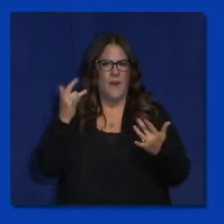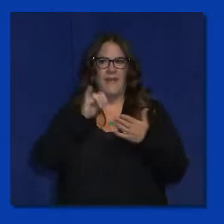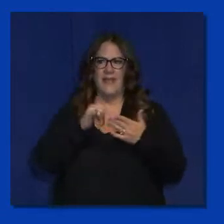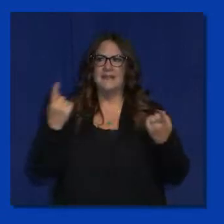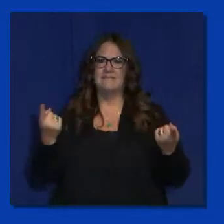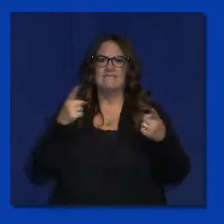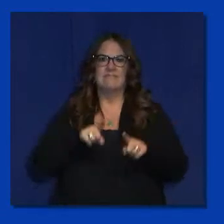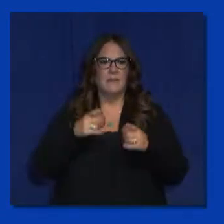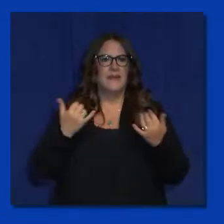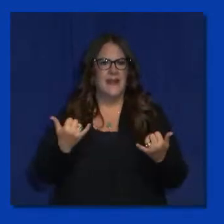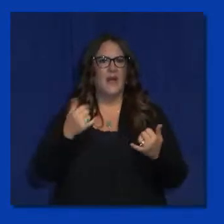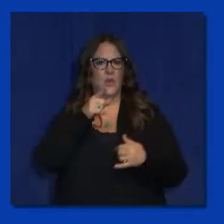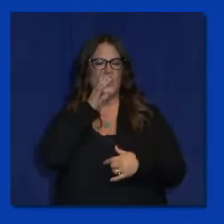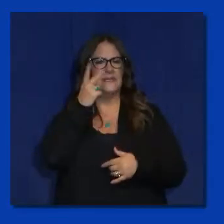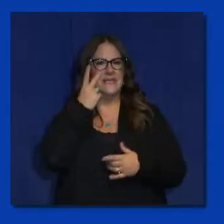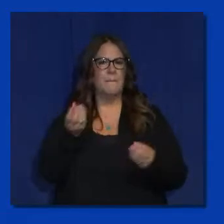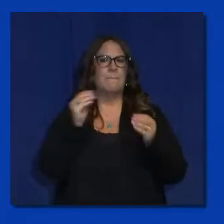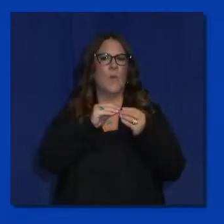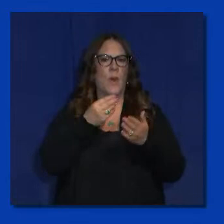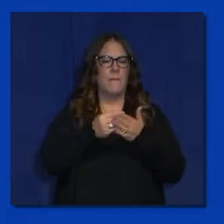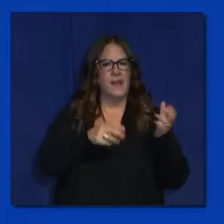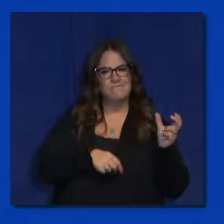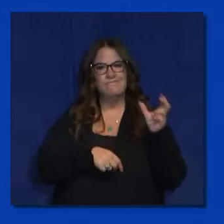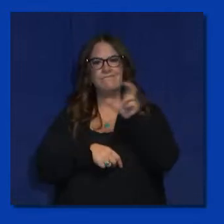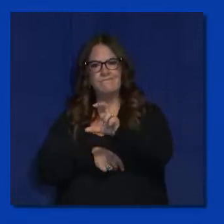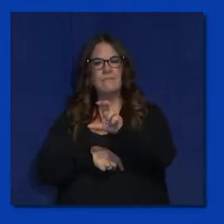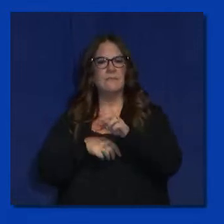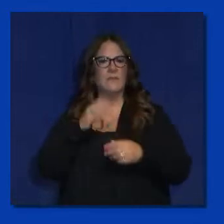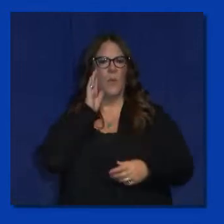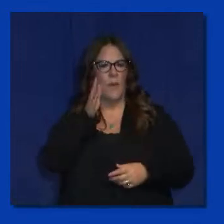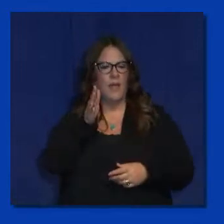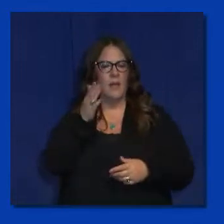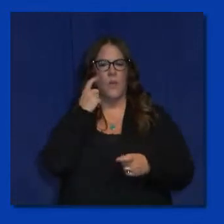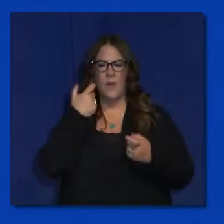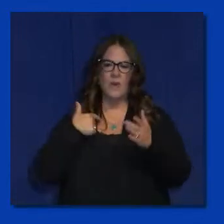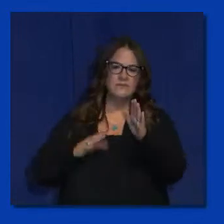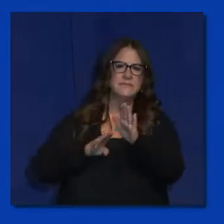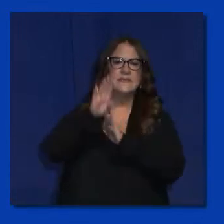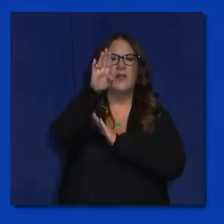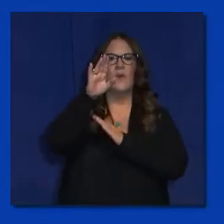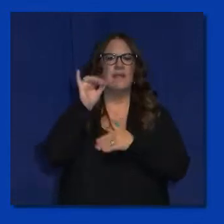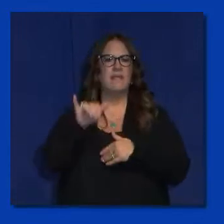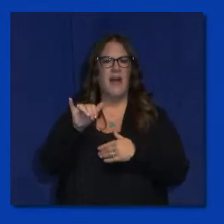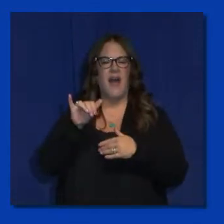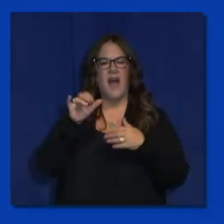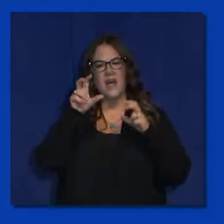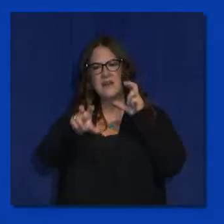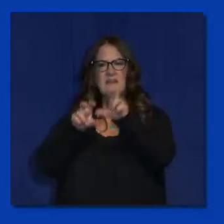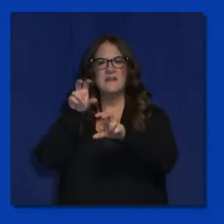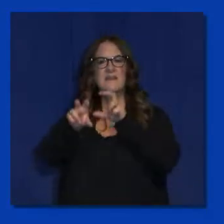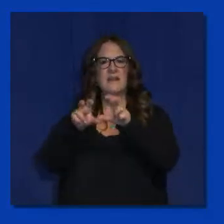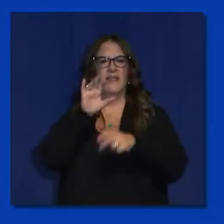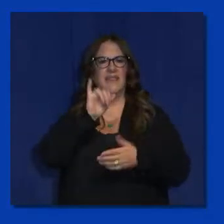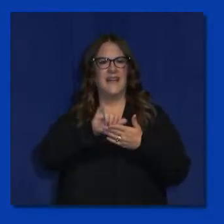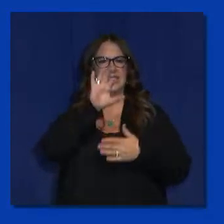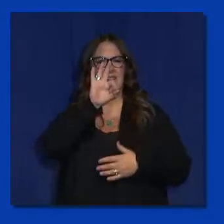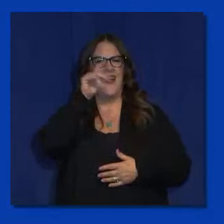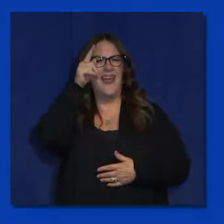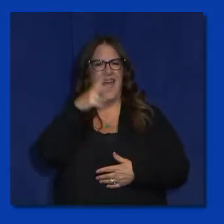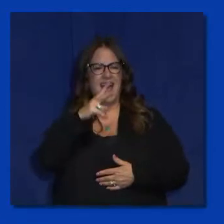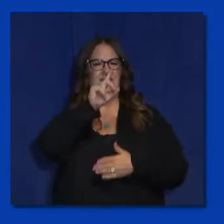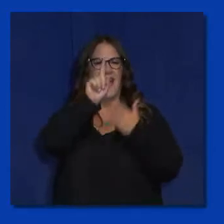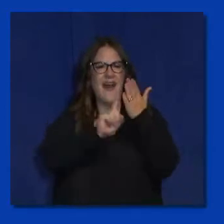happening. In fact, you're going to see some more money in a few slides later because we want to accelerate that effort. That's 9 hours of enrichment per